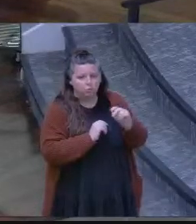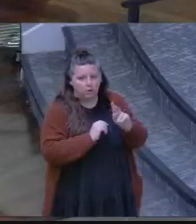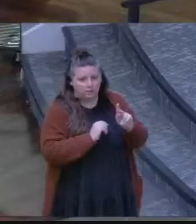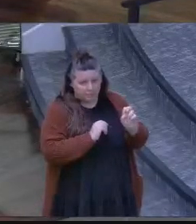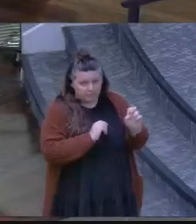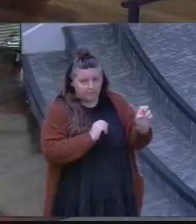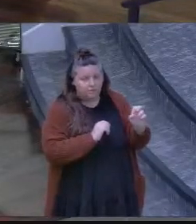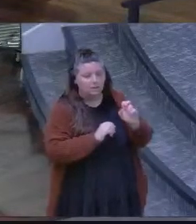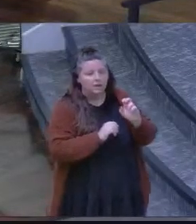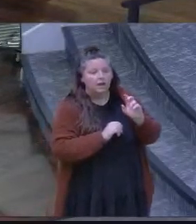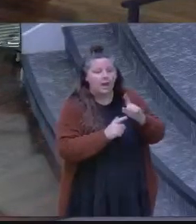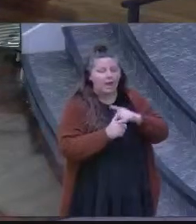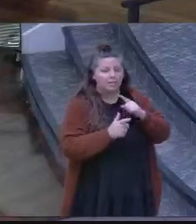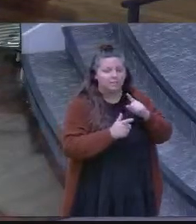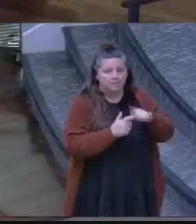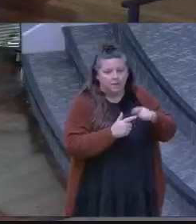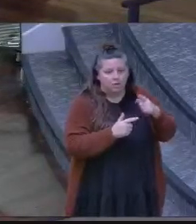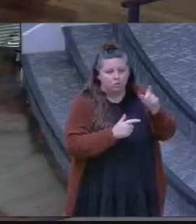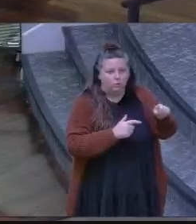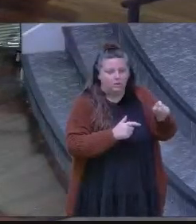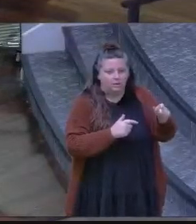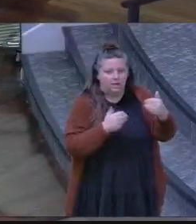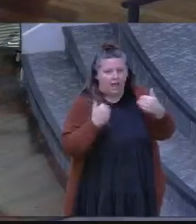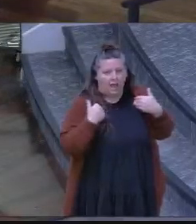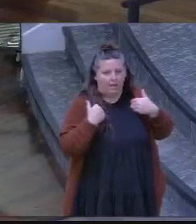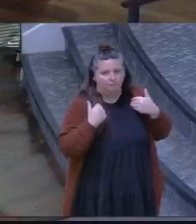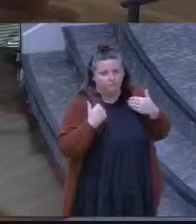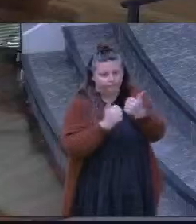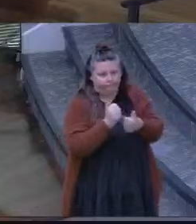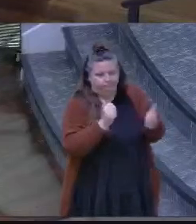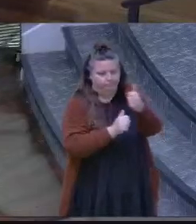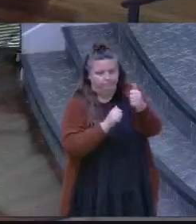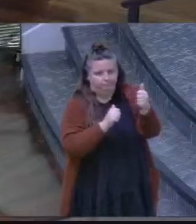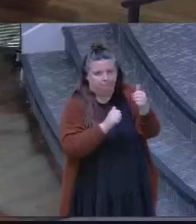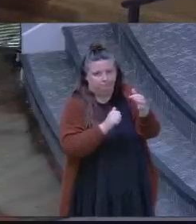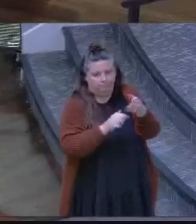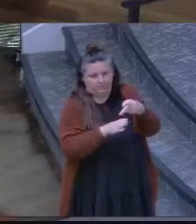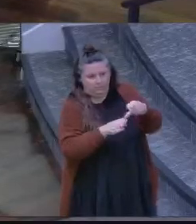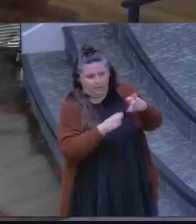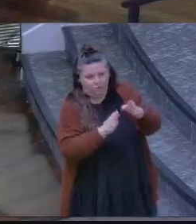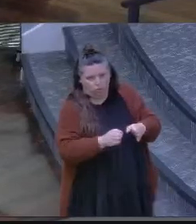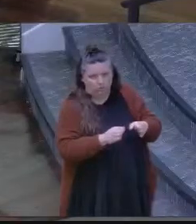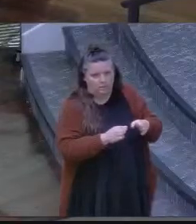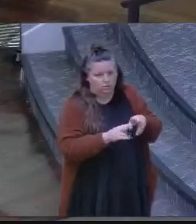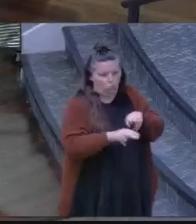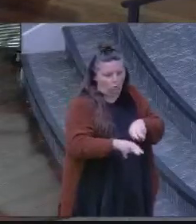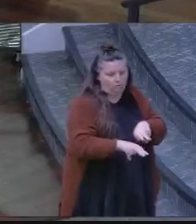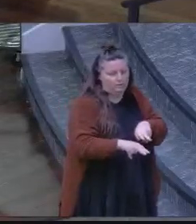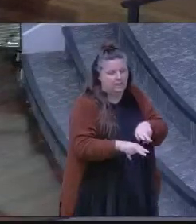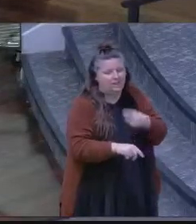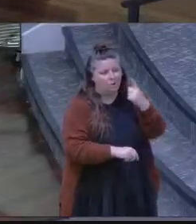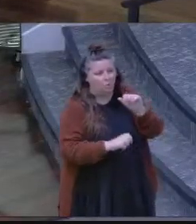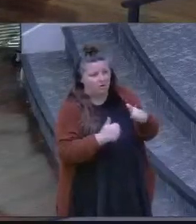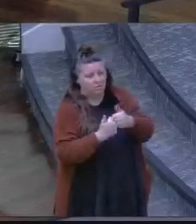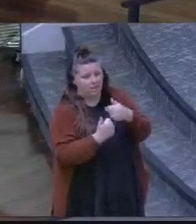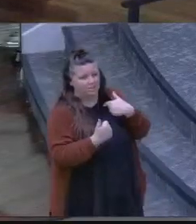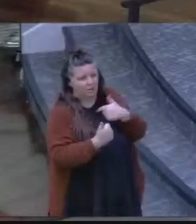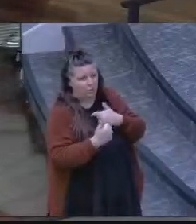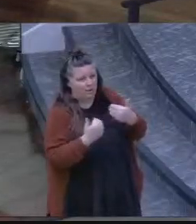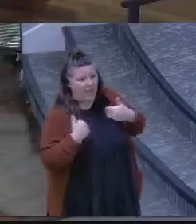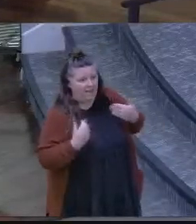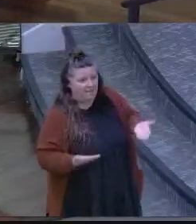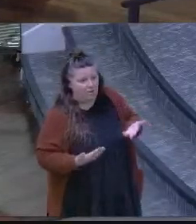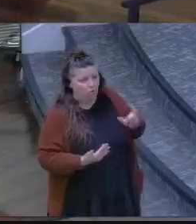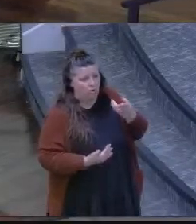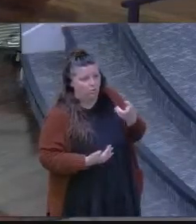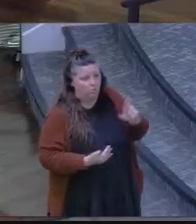leave specialist that we have now in HR. One of the challenges that we're facing in human resources is the volume